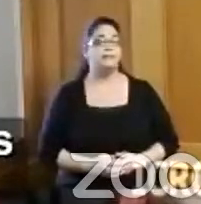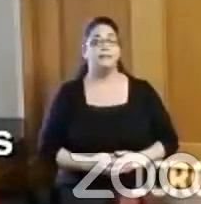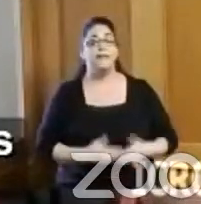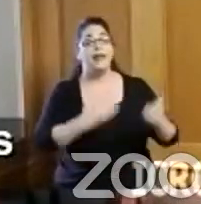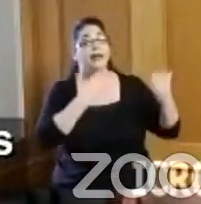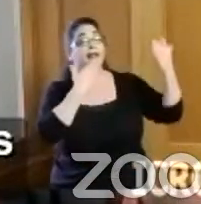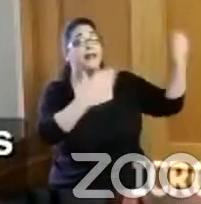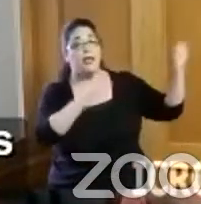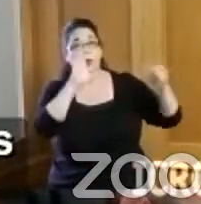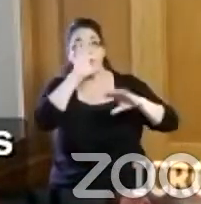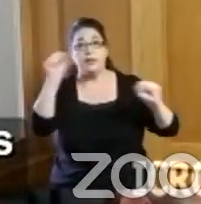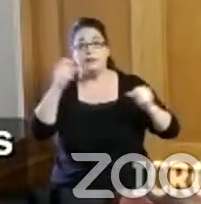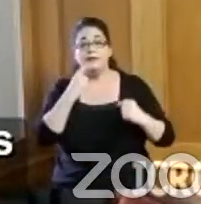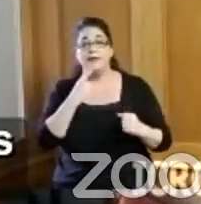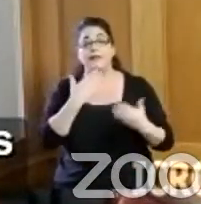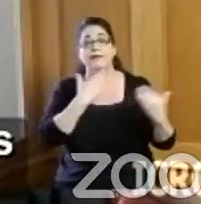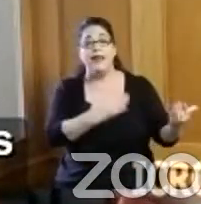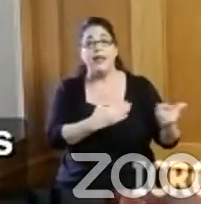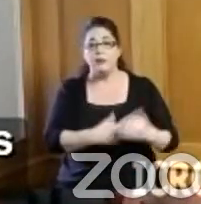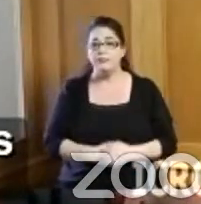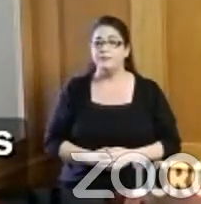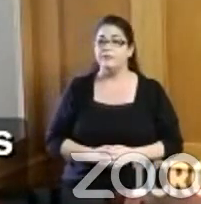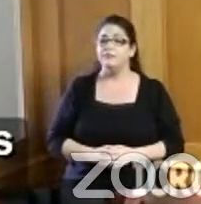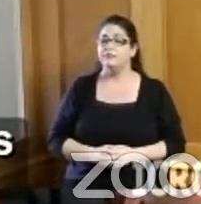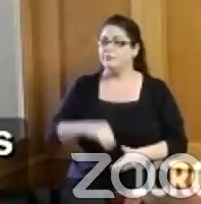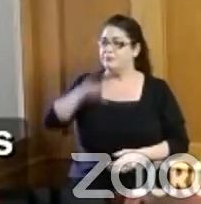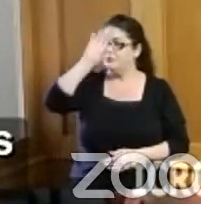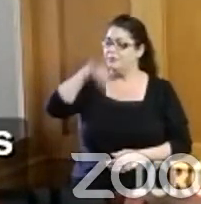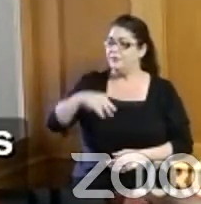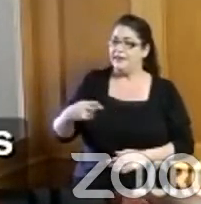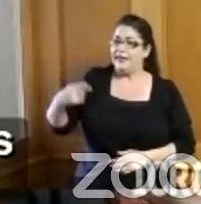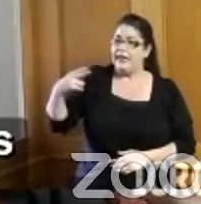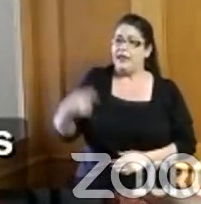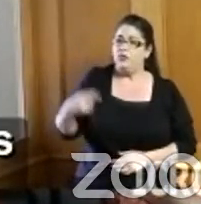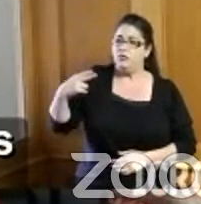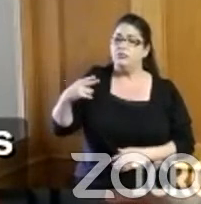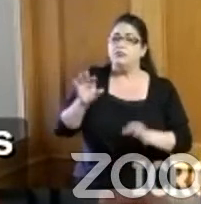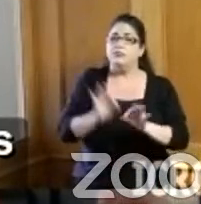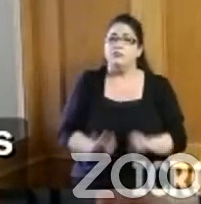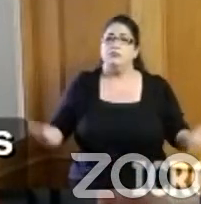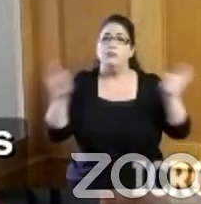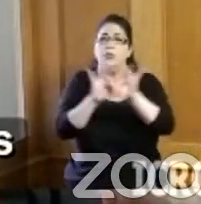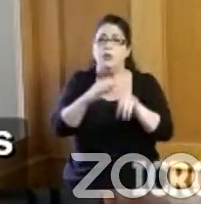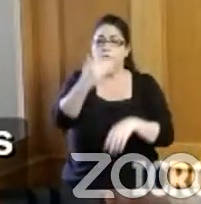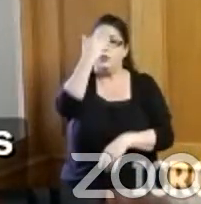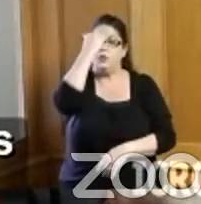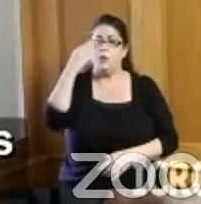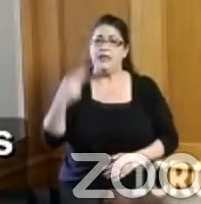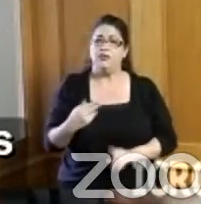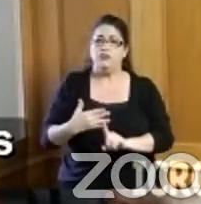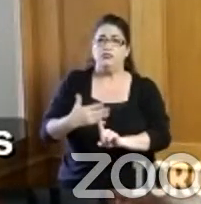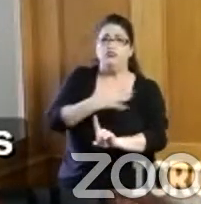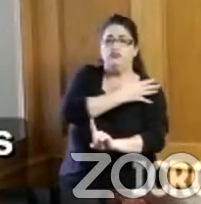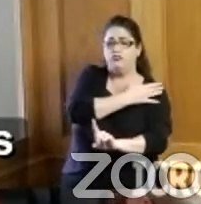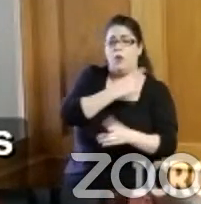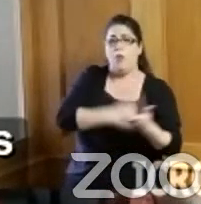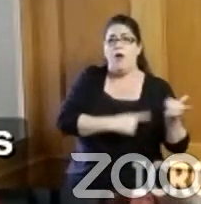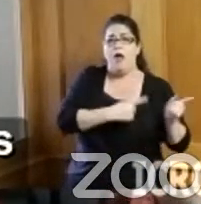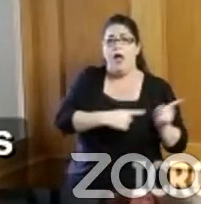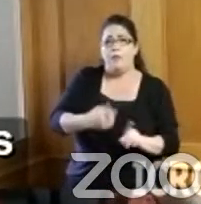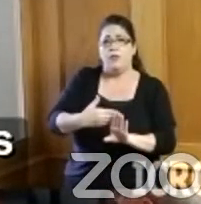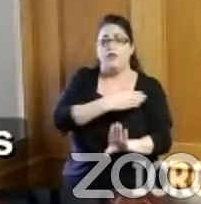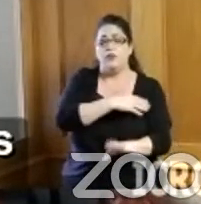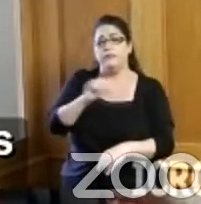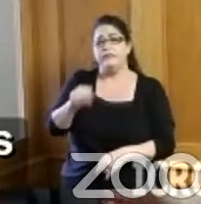Thank you. And as you know, history is really important for all of us. We need to know our history for sure. Okay, our